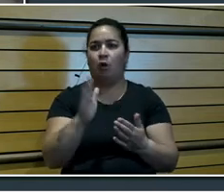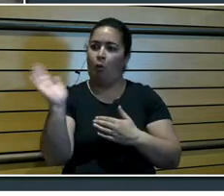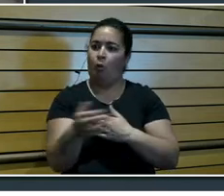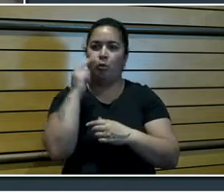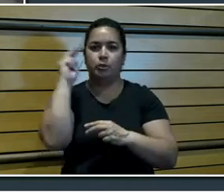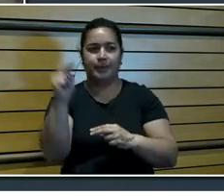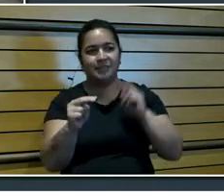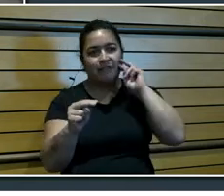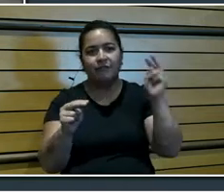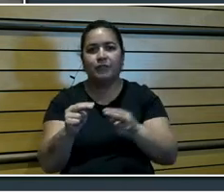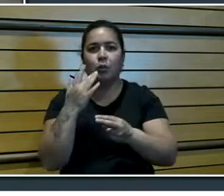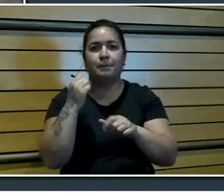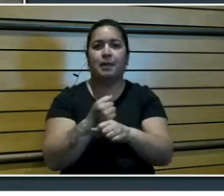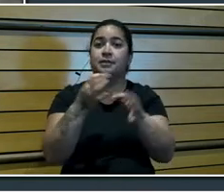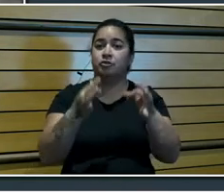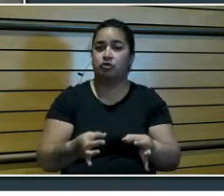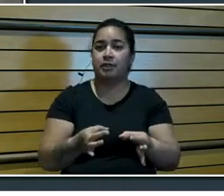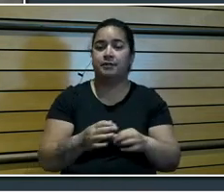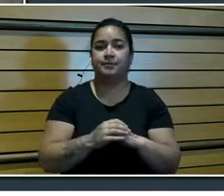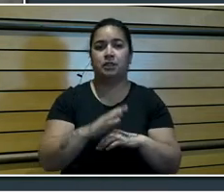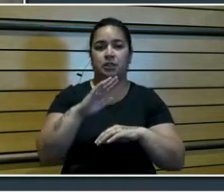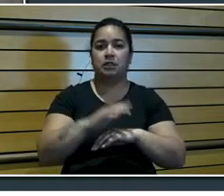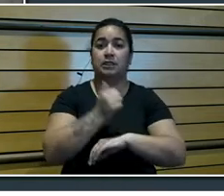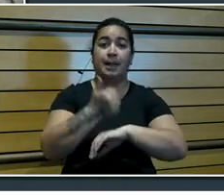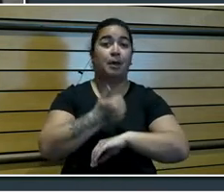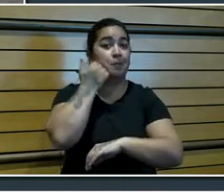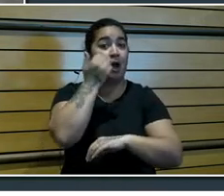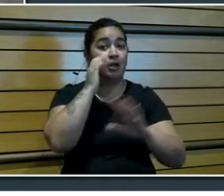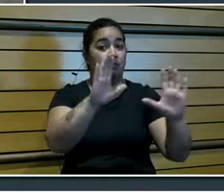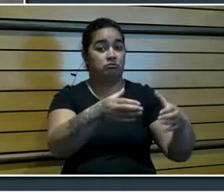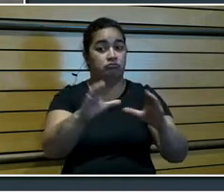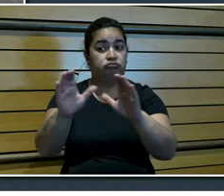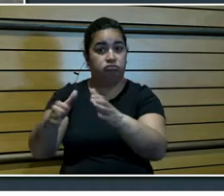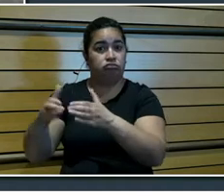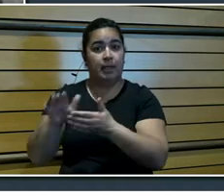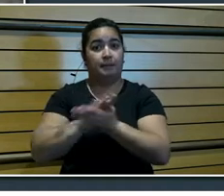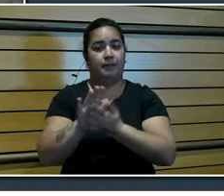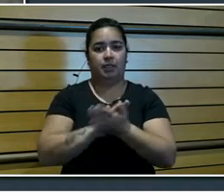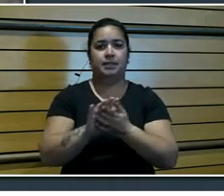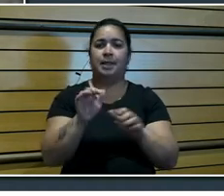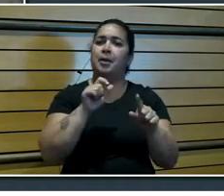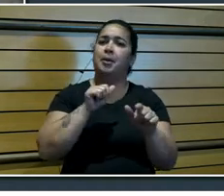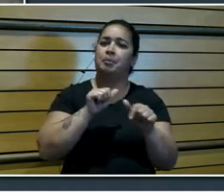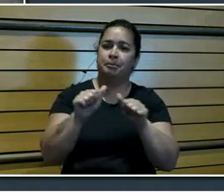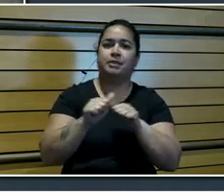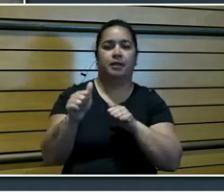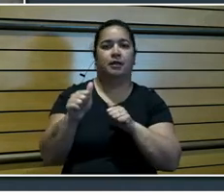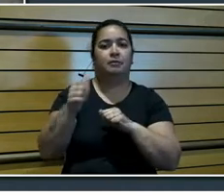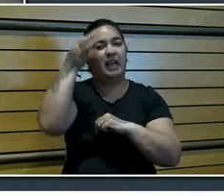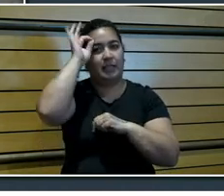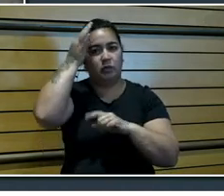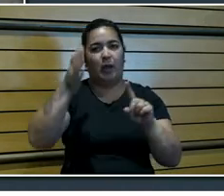local decision making, establishing Māori constituencies could only lead to better council processes and outcomes.